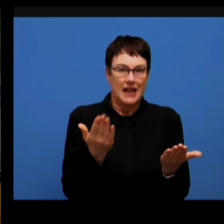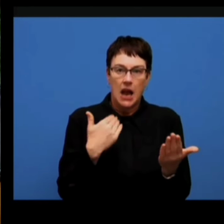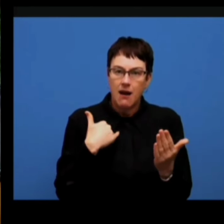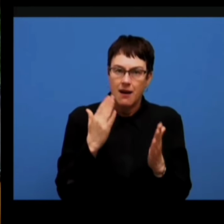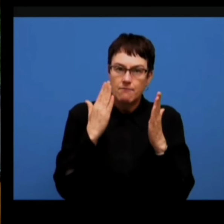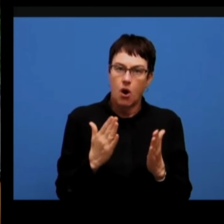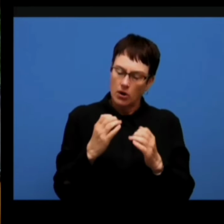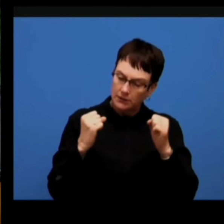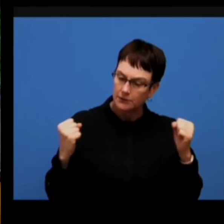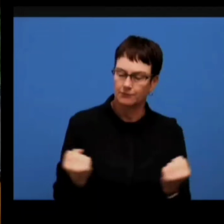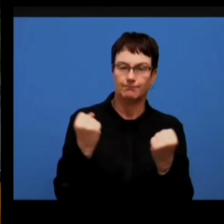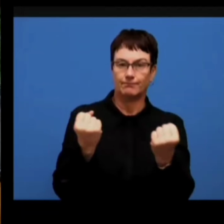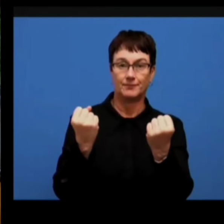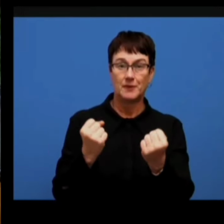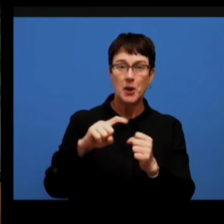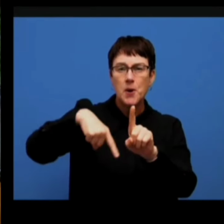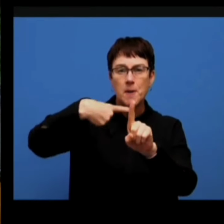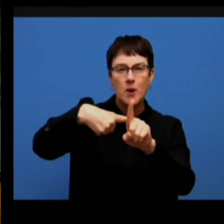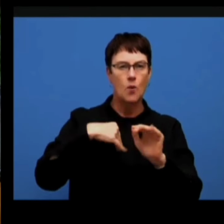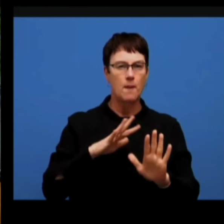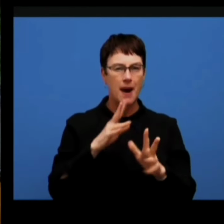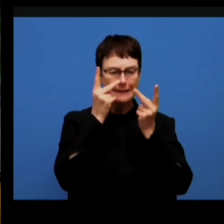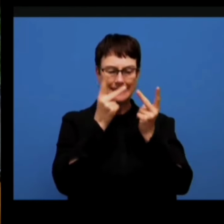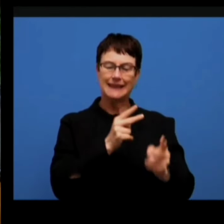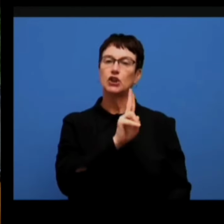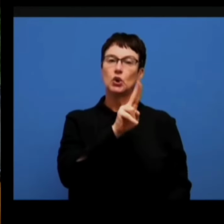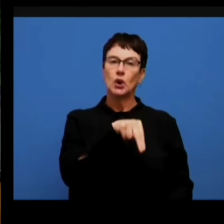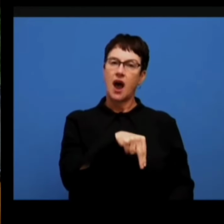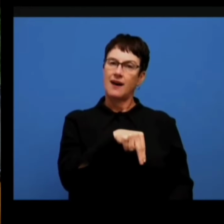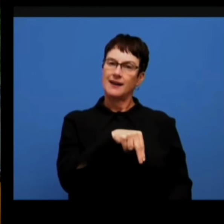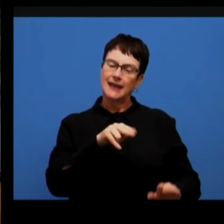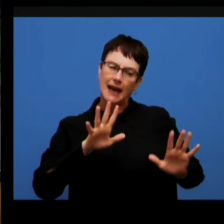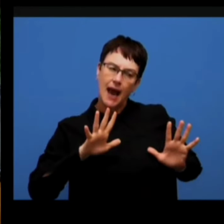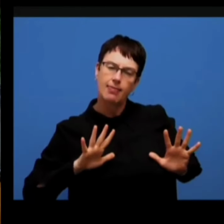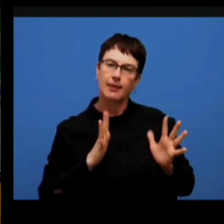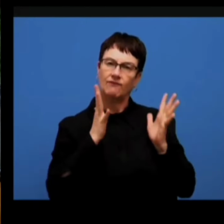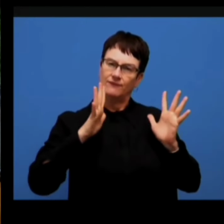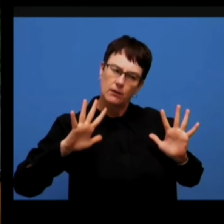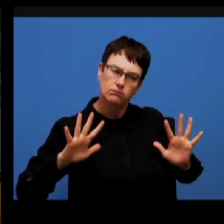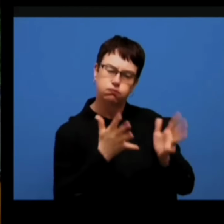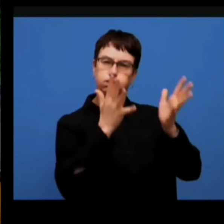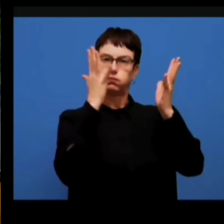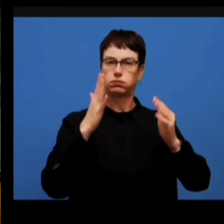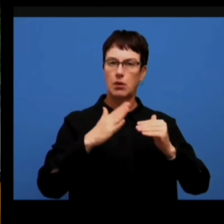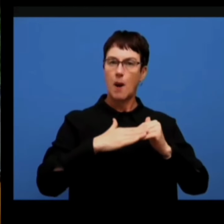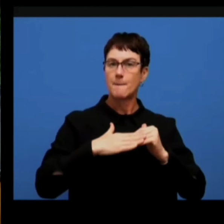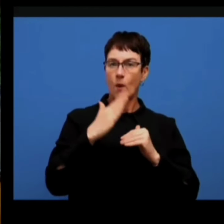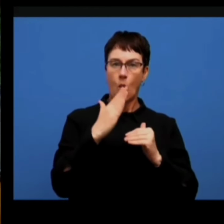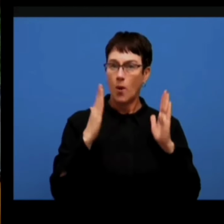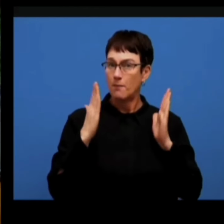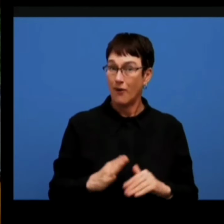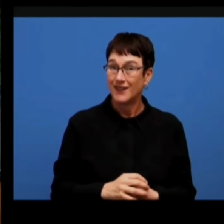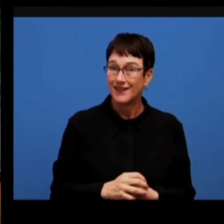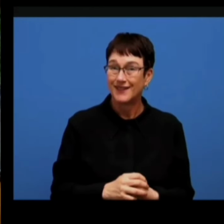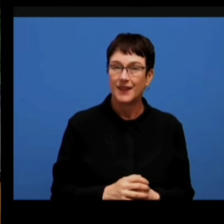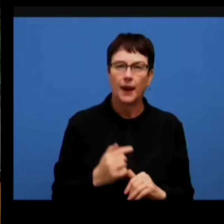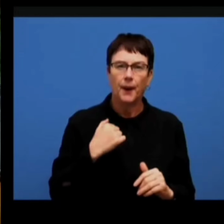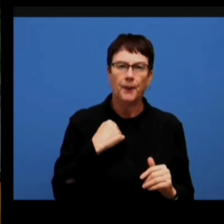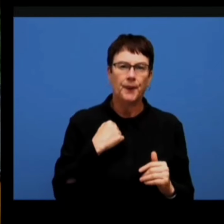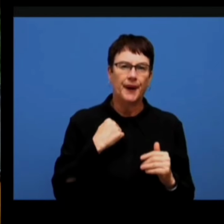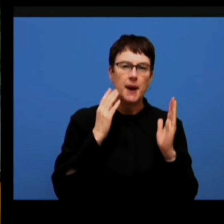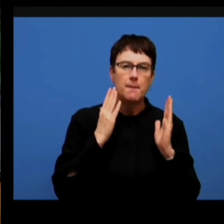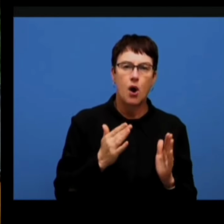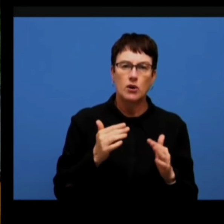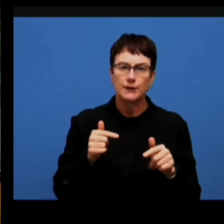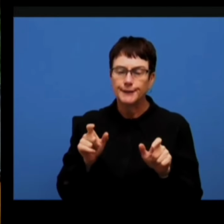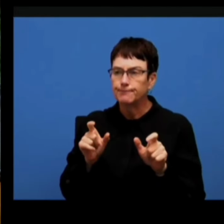of reviewing policies or reforming international institutions. It is about generating the shared political